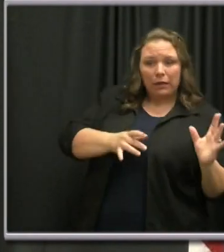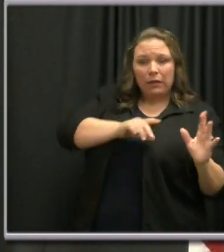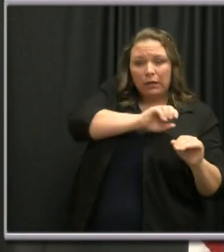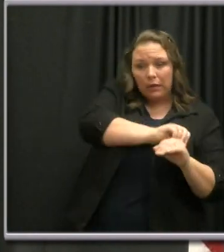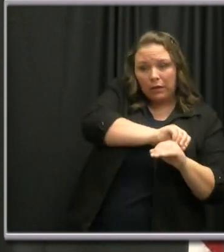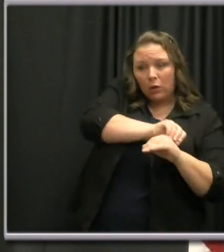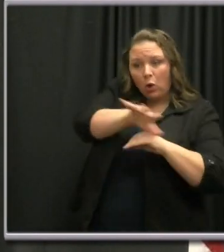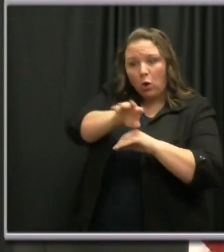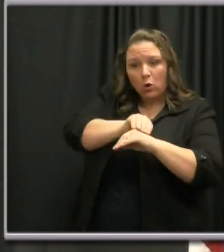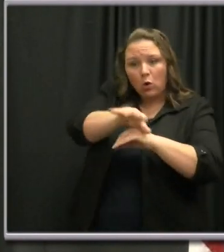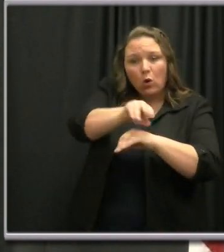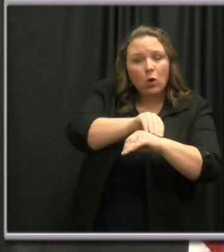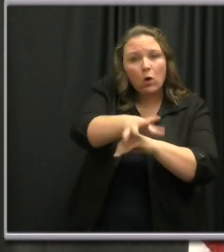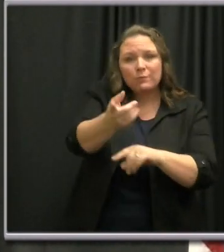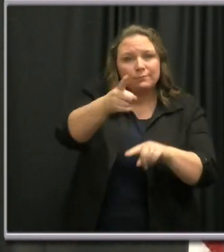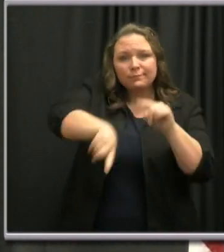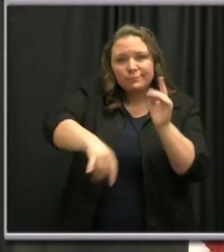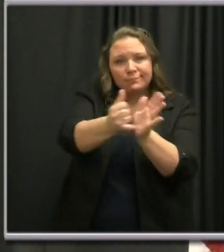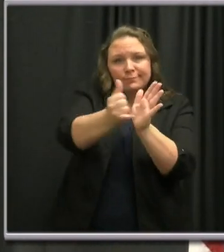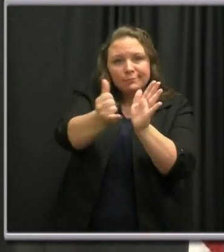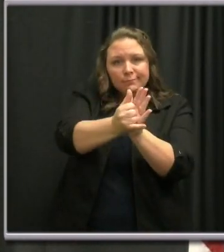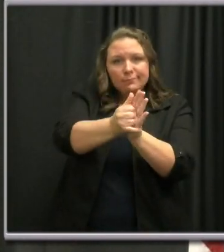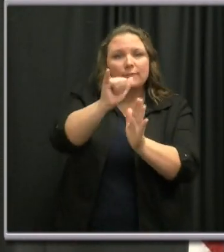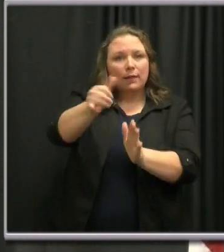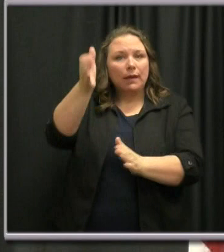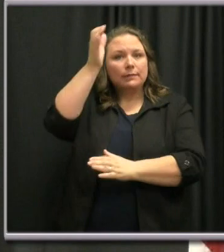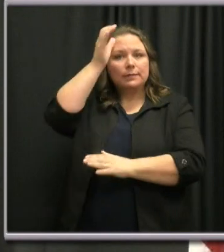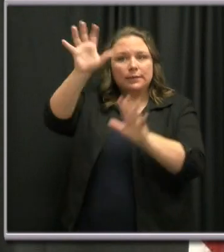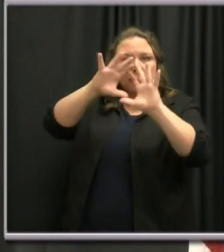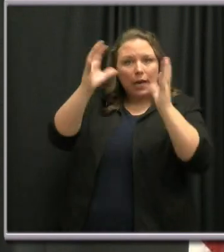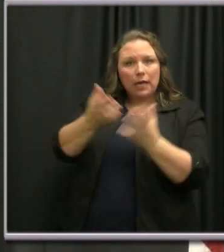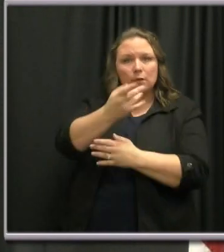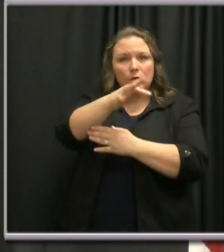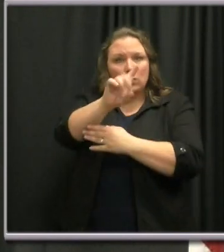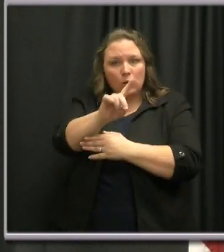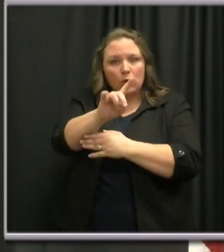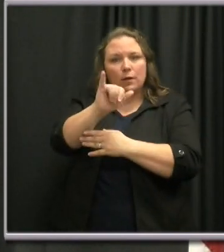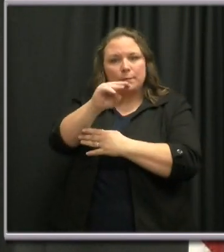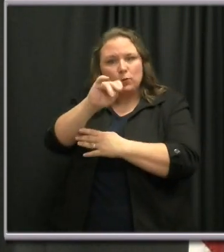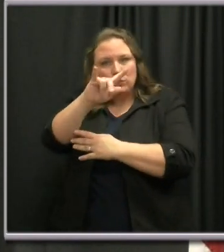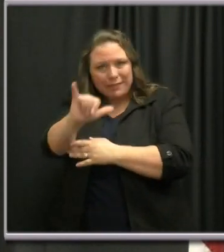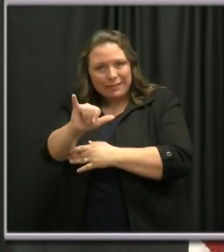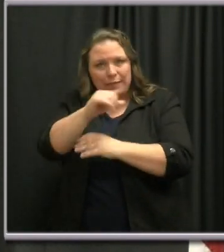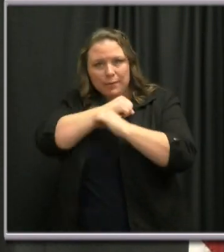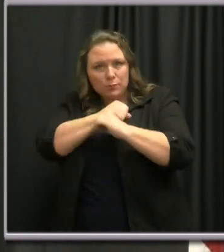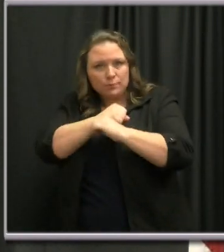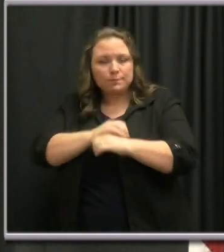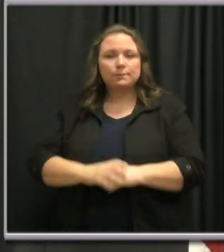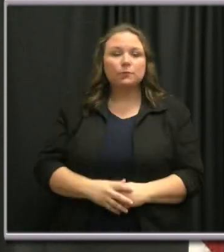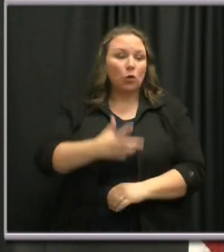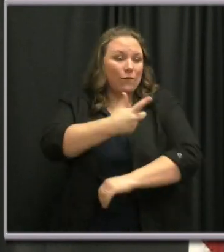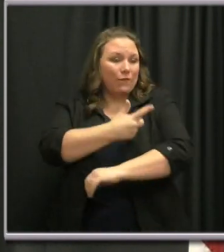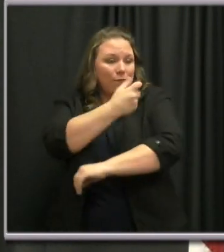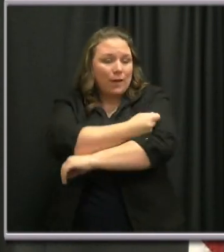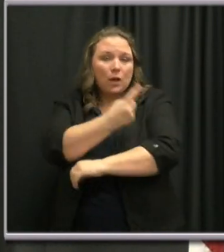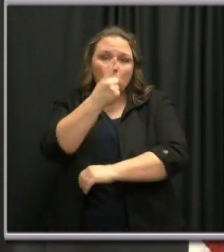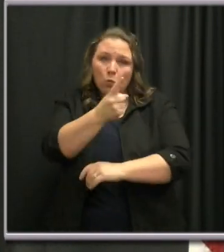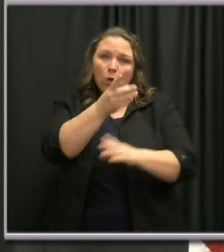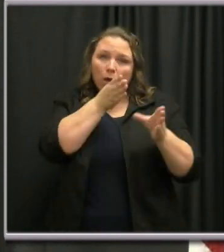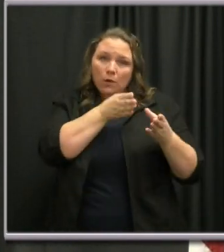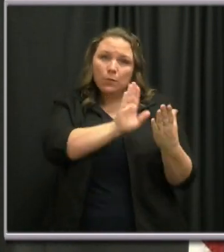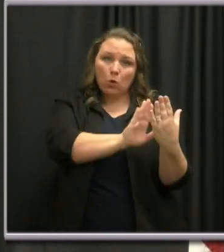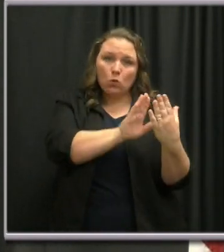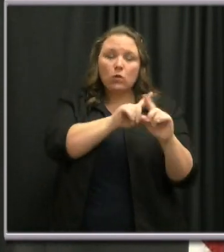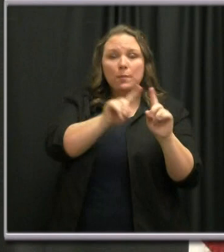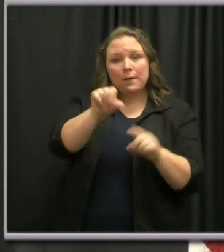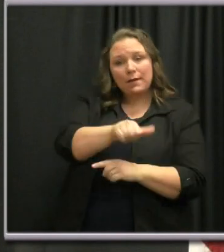person to another person. And that is the concept of herd immunity. So vaccination is one way to achieve this, but